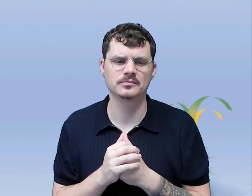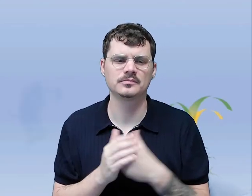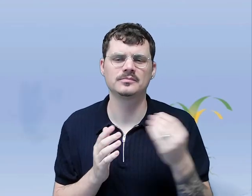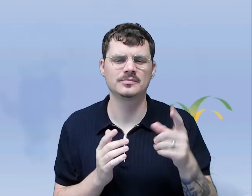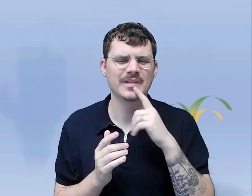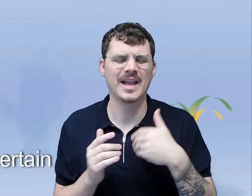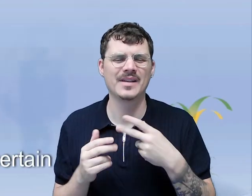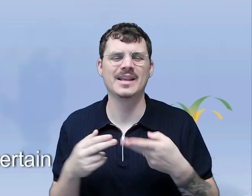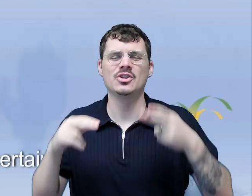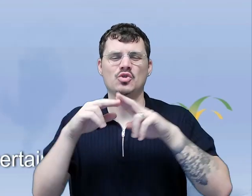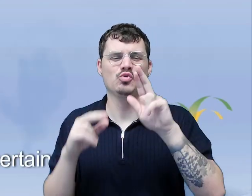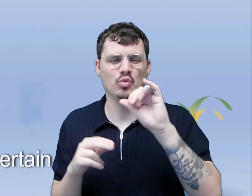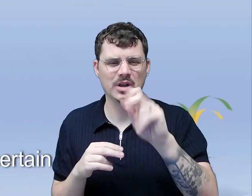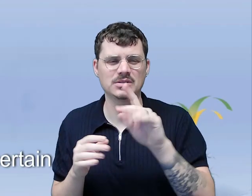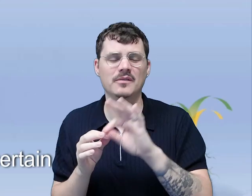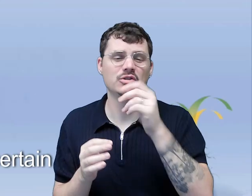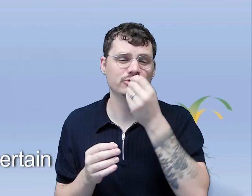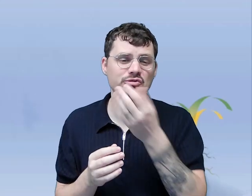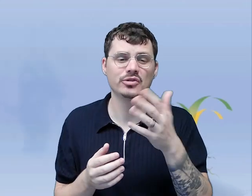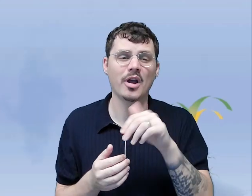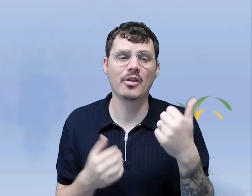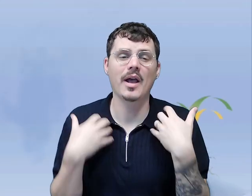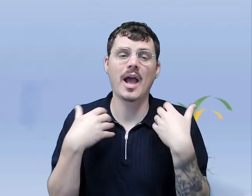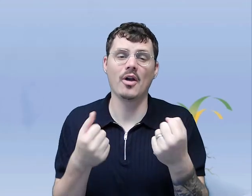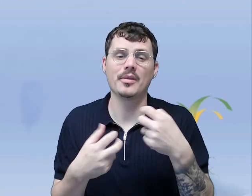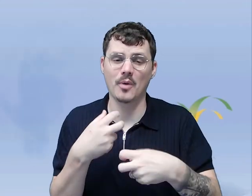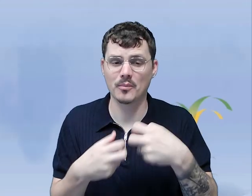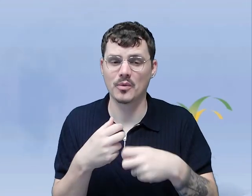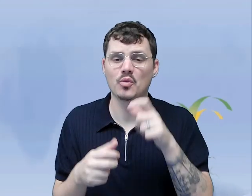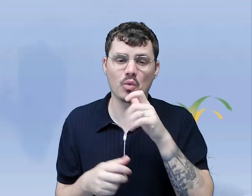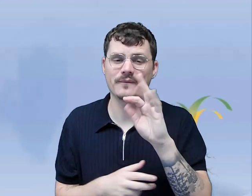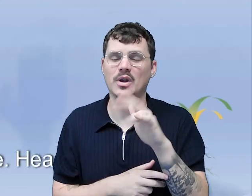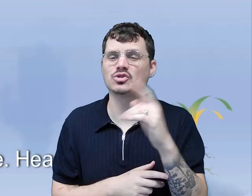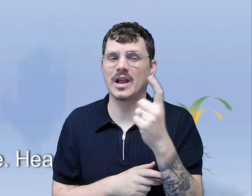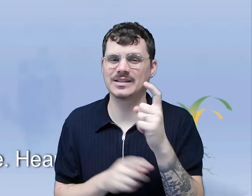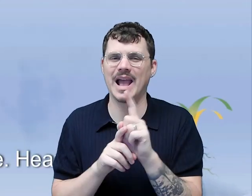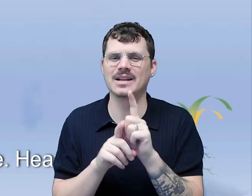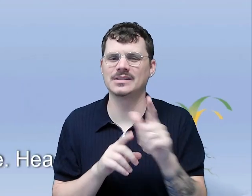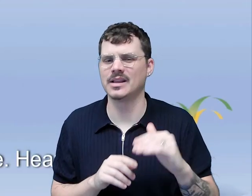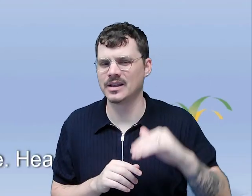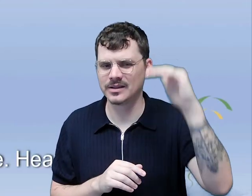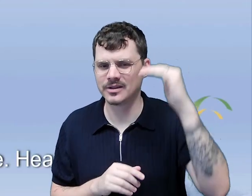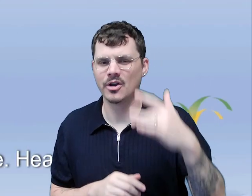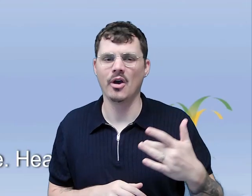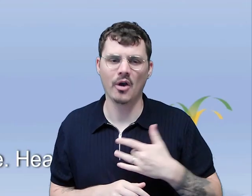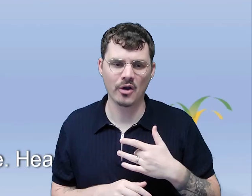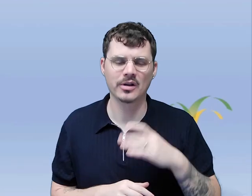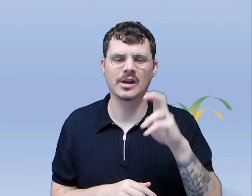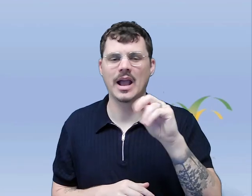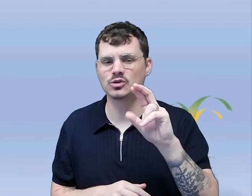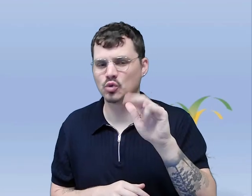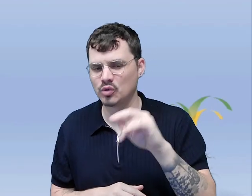And there is an increased risk of certain problems, health problems, for people with Fragile X as they age: